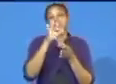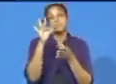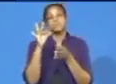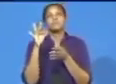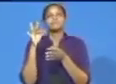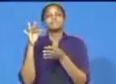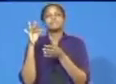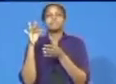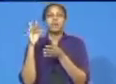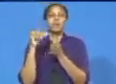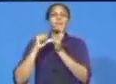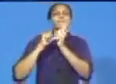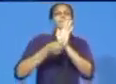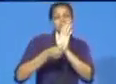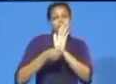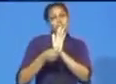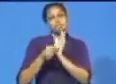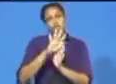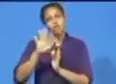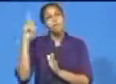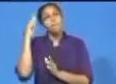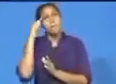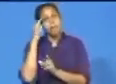right thought to your mind today.